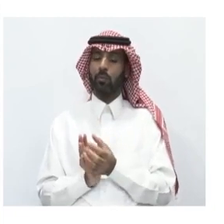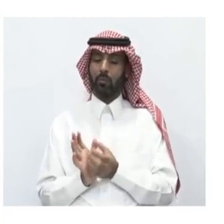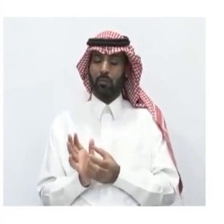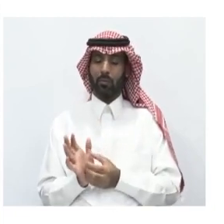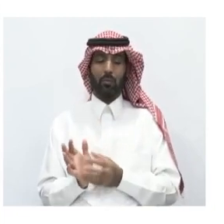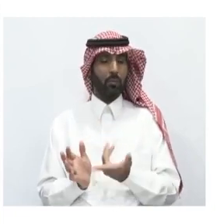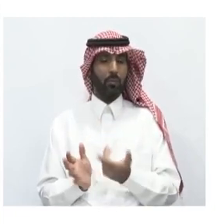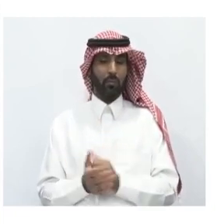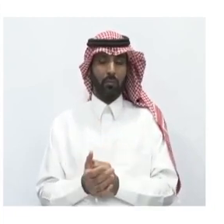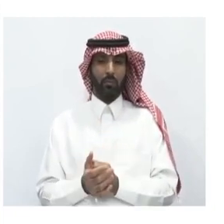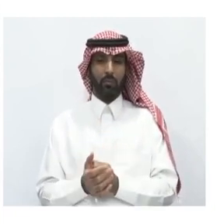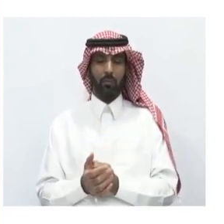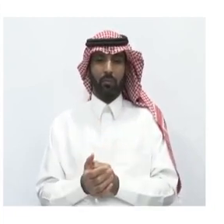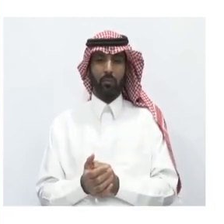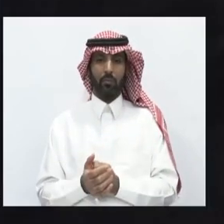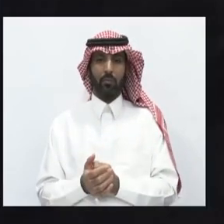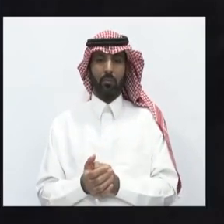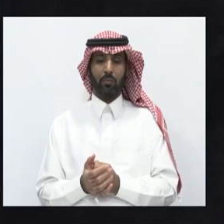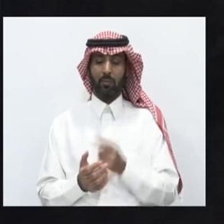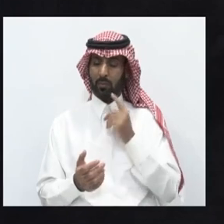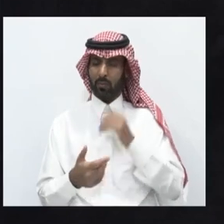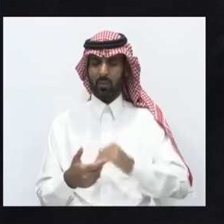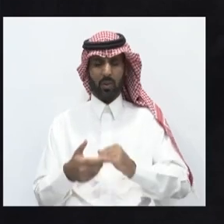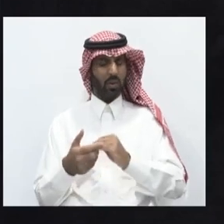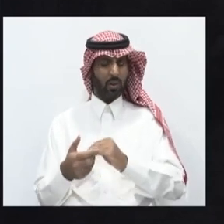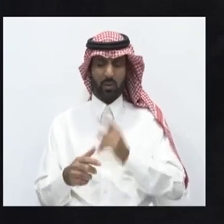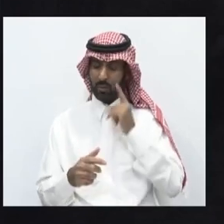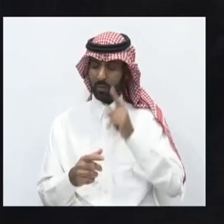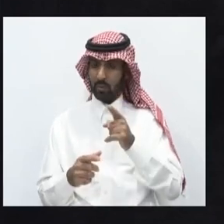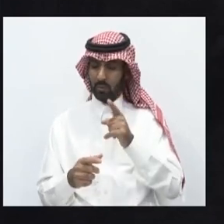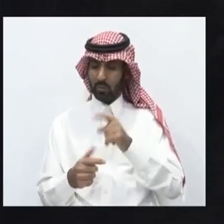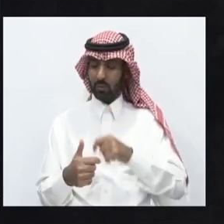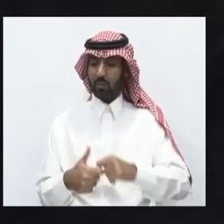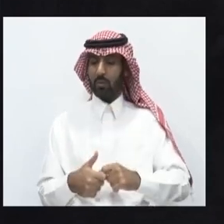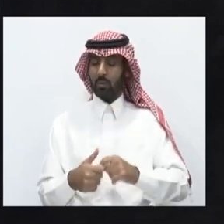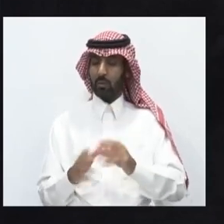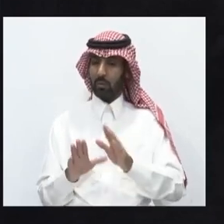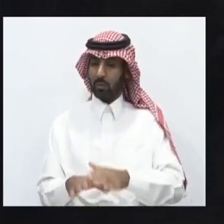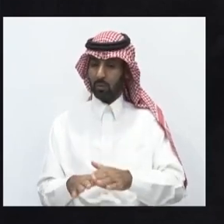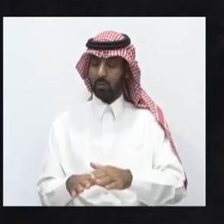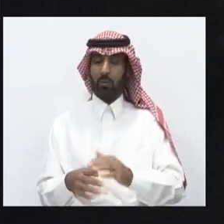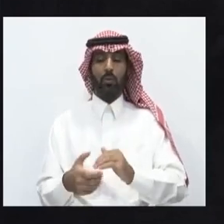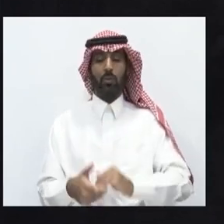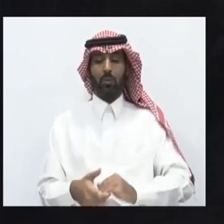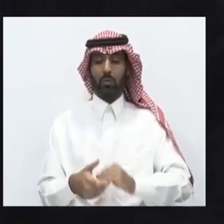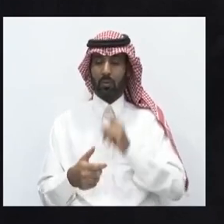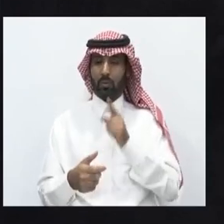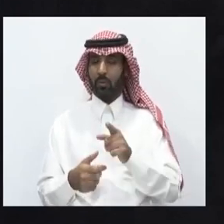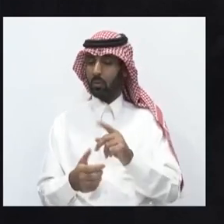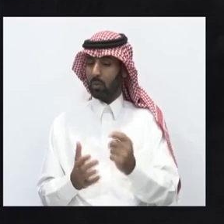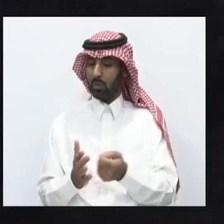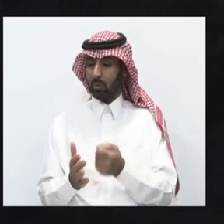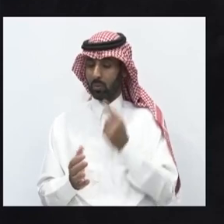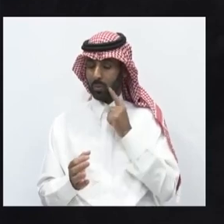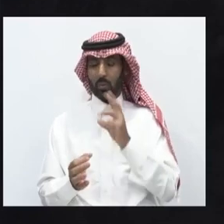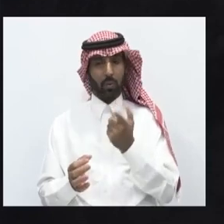airline policy, the policy that you don't sit wherever you want, you have to sit in your assigned seat? What do you think of this policy? Is it